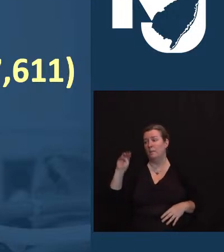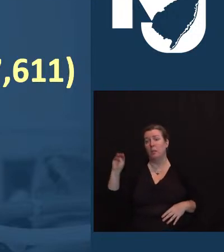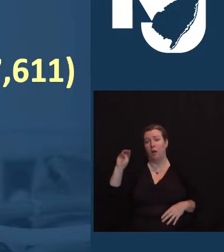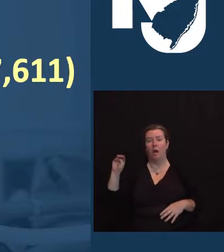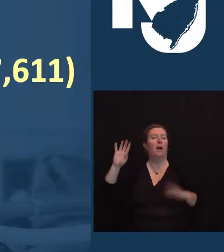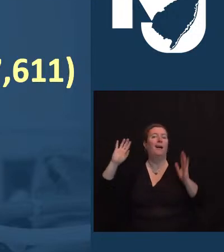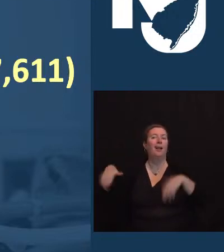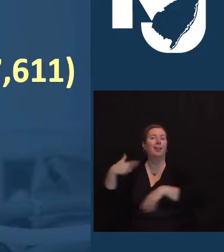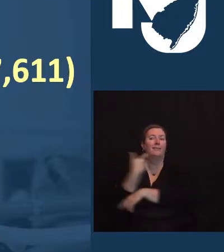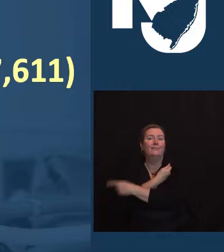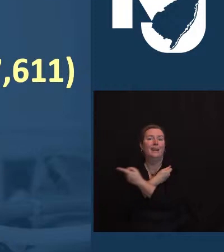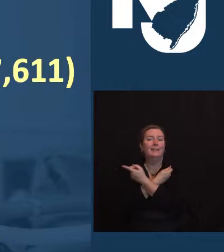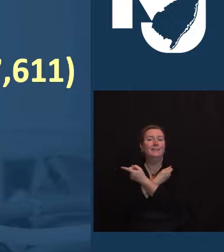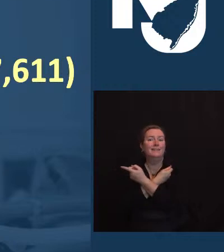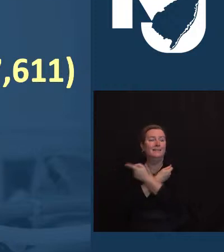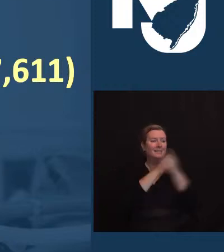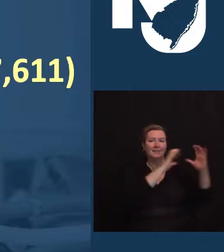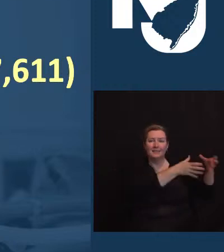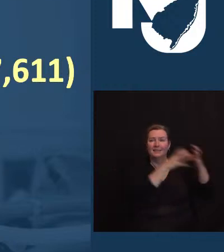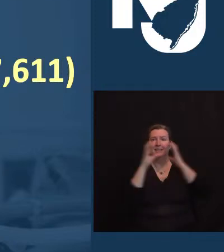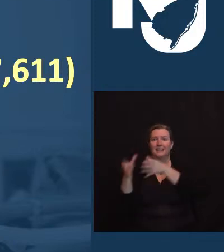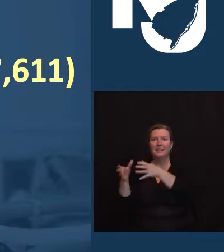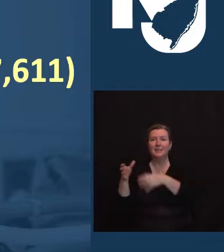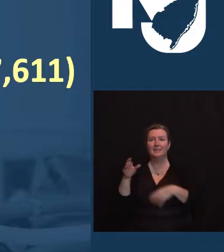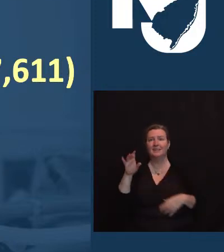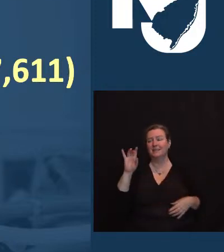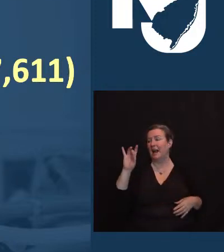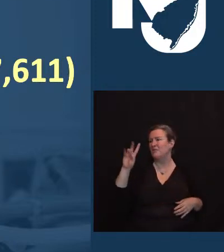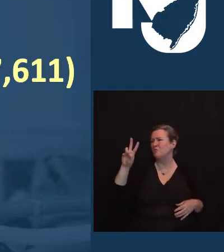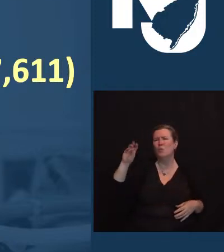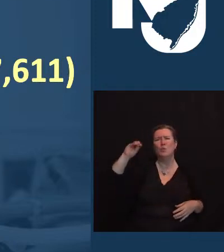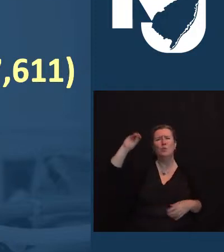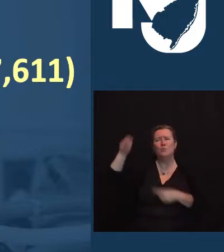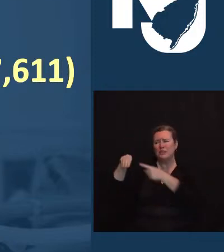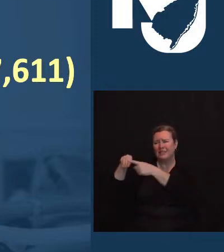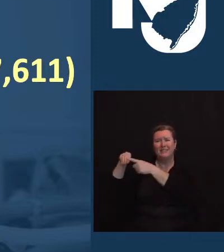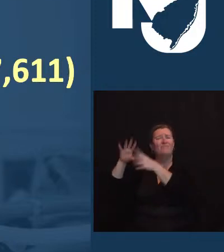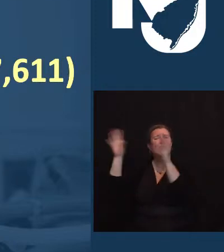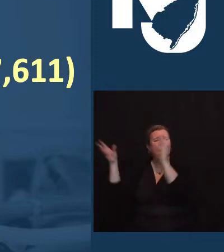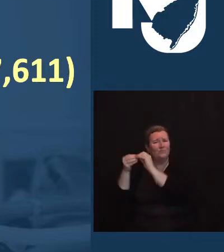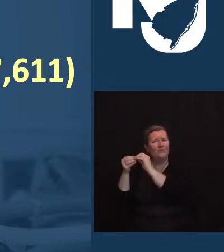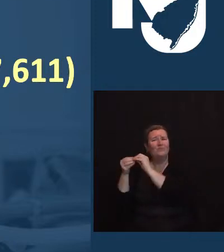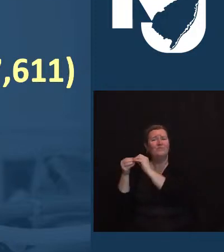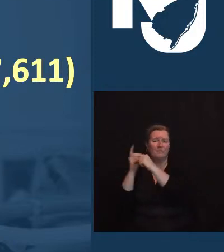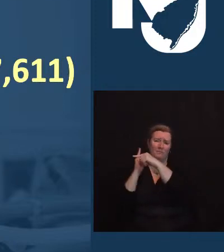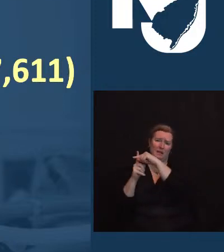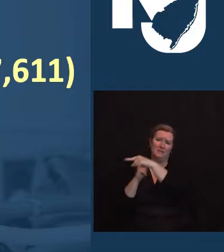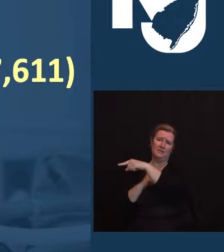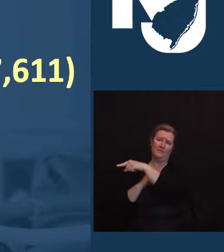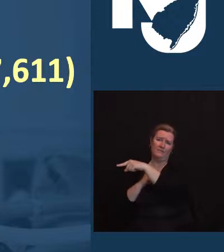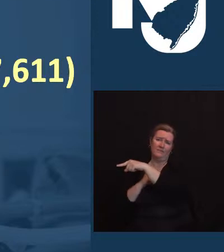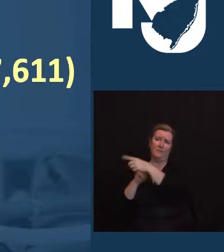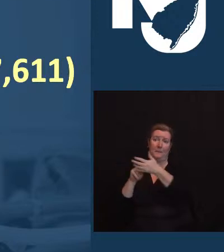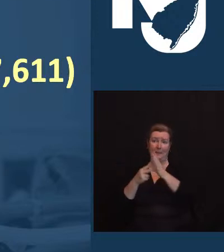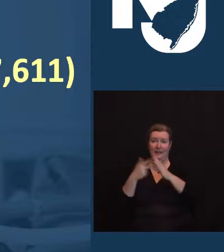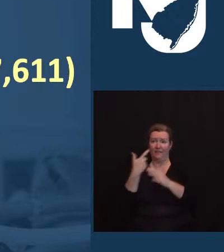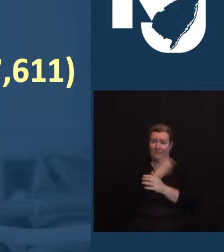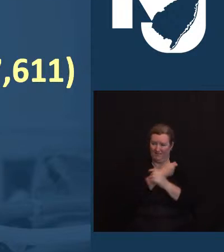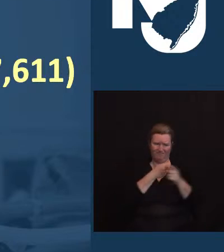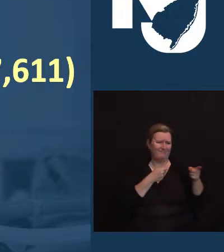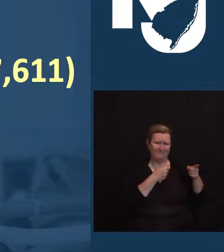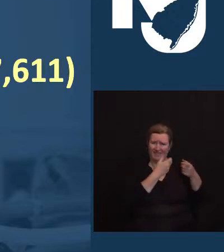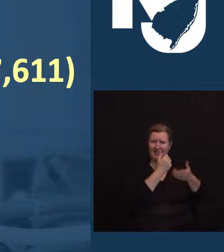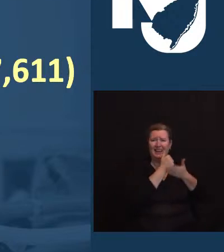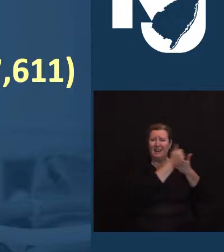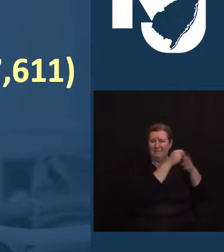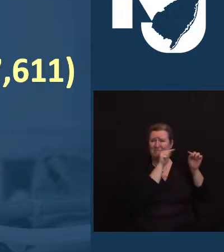vaccinated individuals accounted for about 82%. There is no doubt that the vaccines are helping to prevent infection. Let's